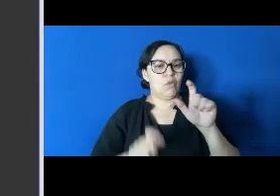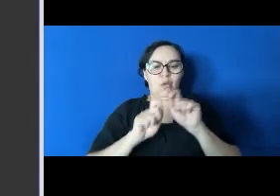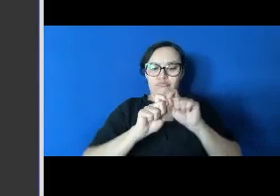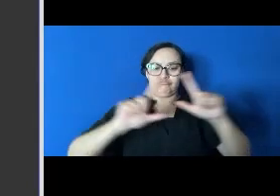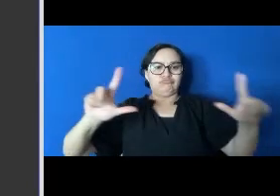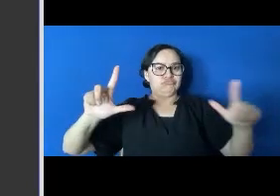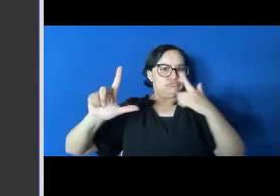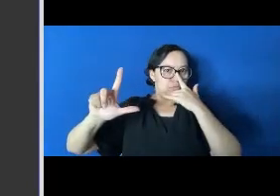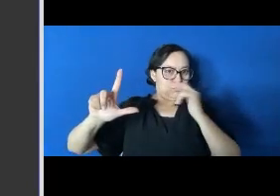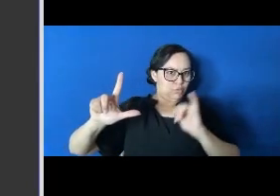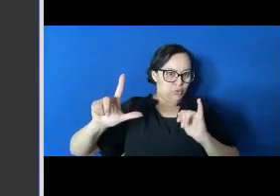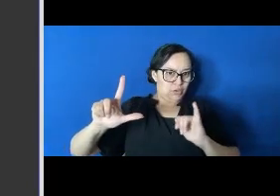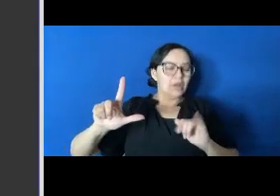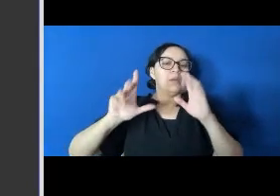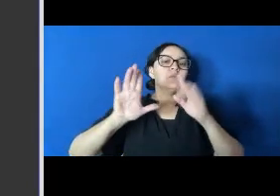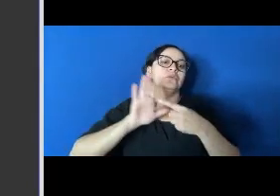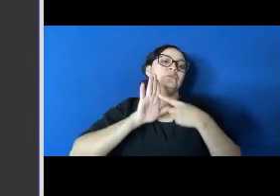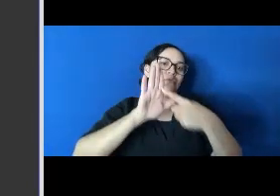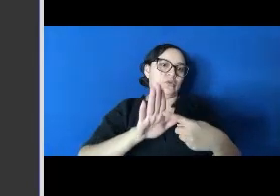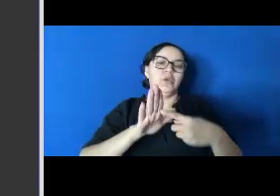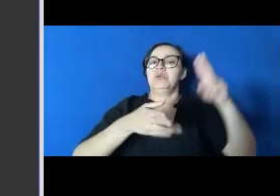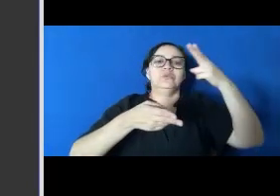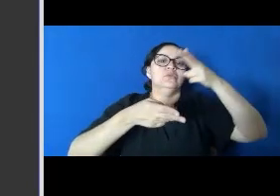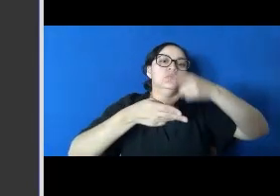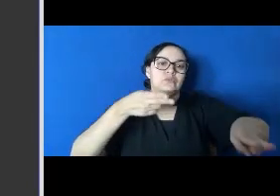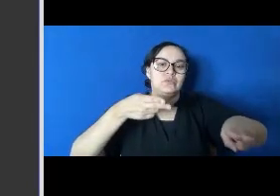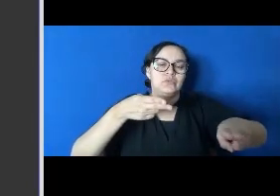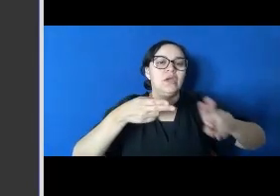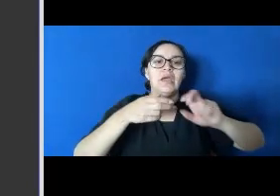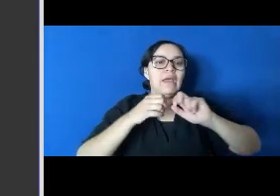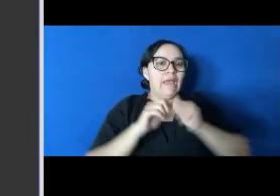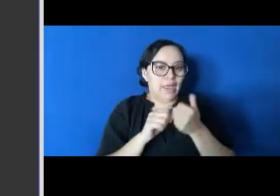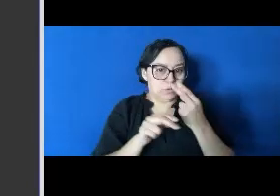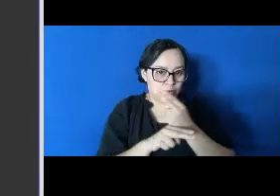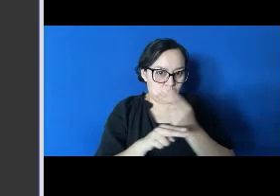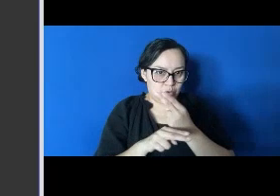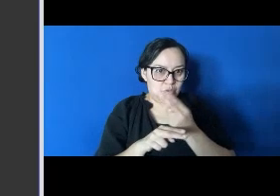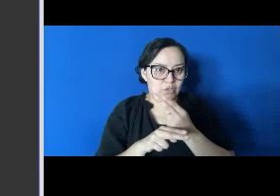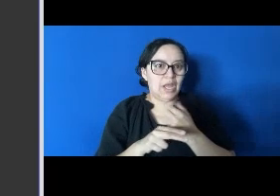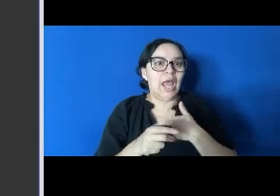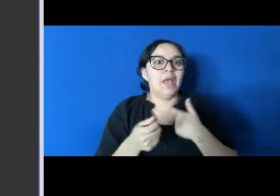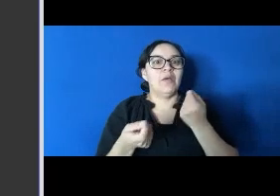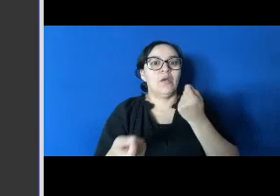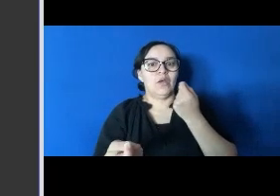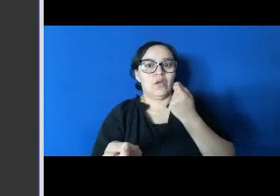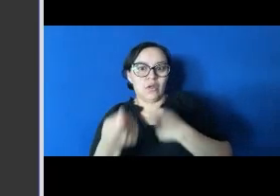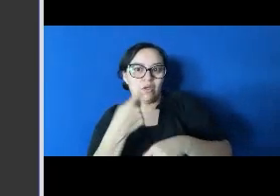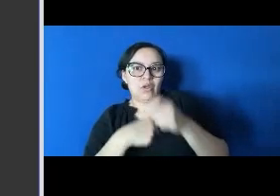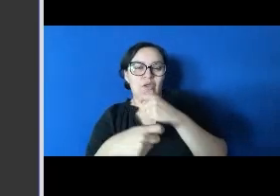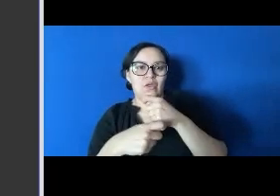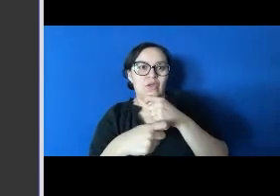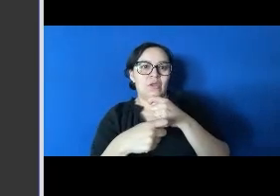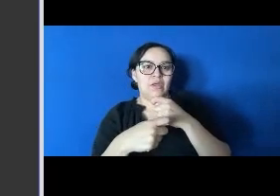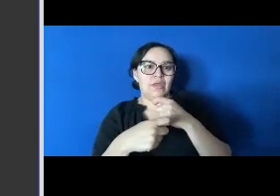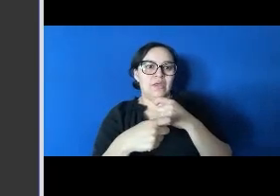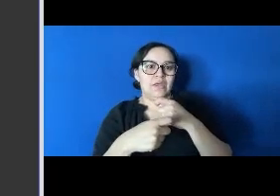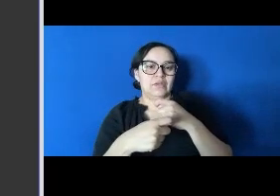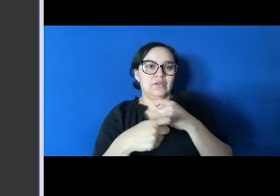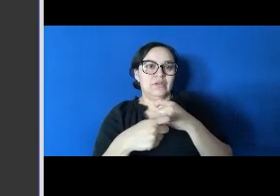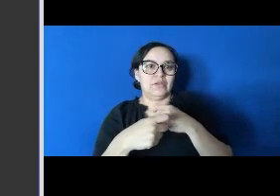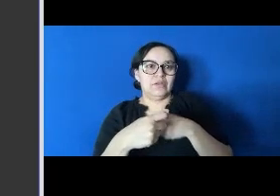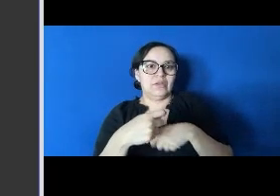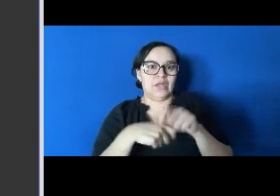the next few básicamente es slides, una manera basically, rápida de cómo navegar esta it's herramienta, just así a que voy quick a overview of cambiar how to navigate the tool. a So la I'm